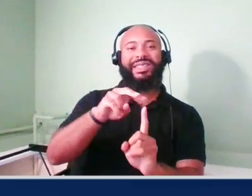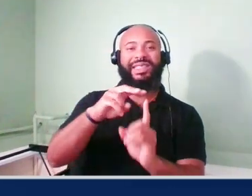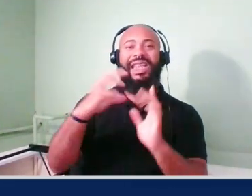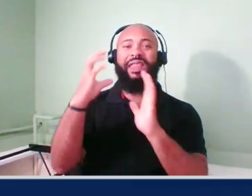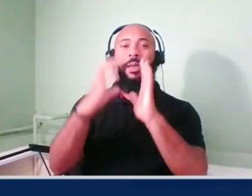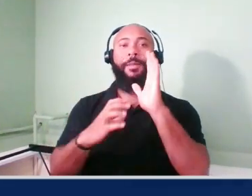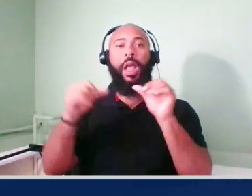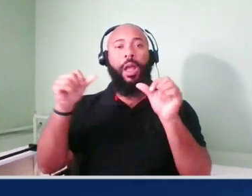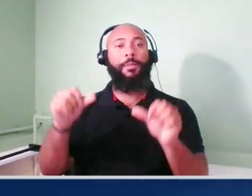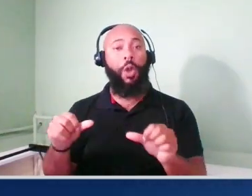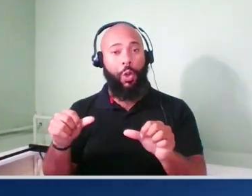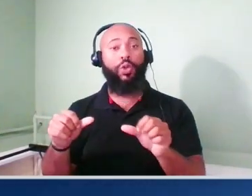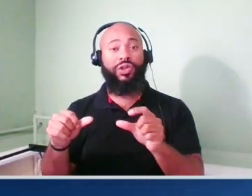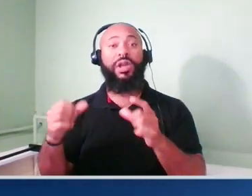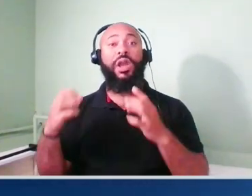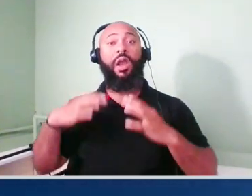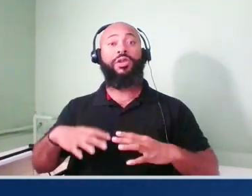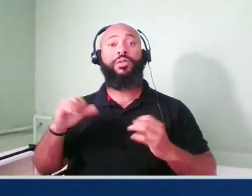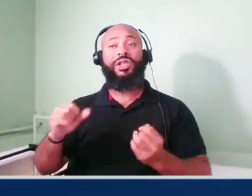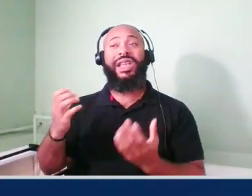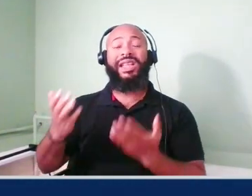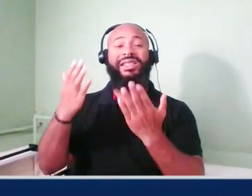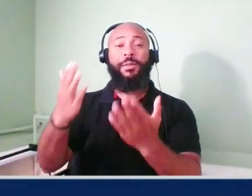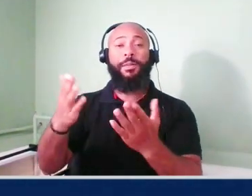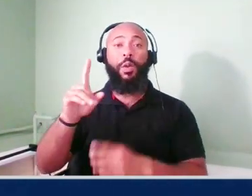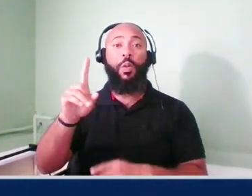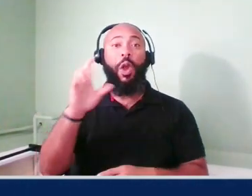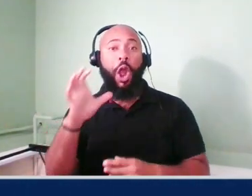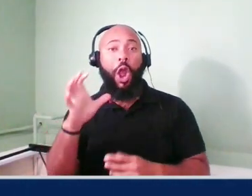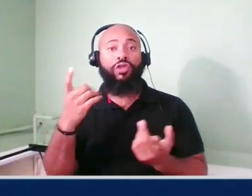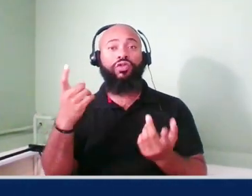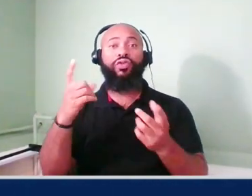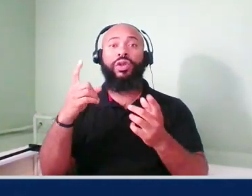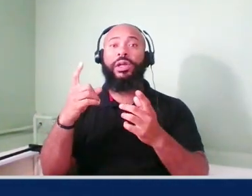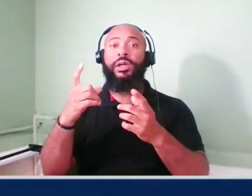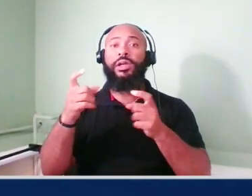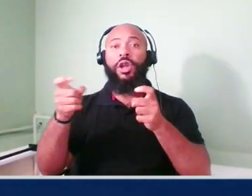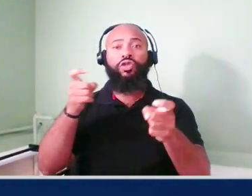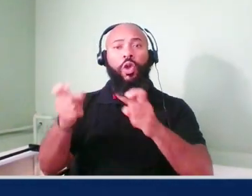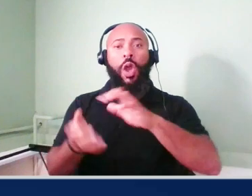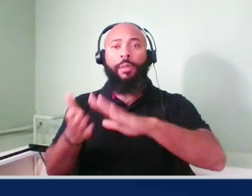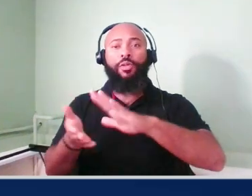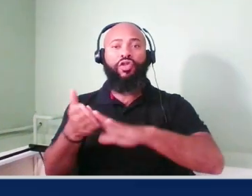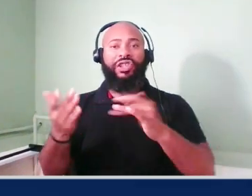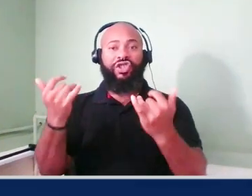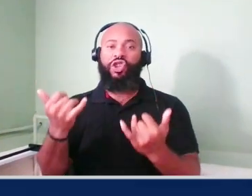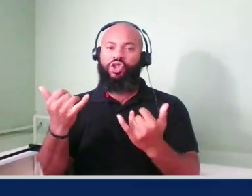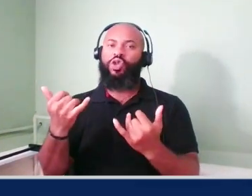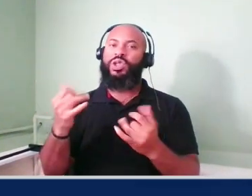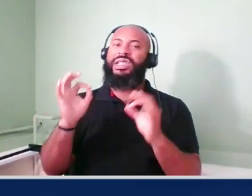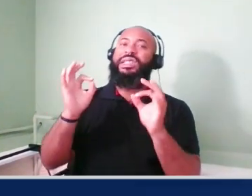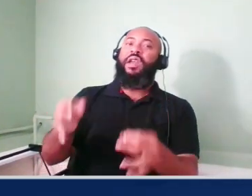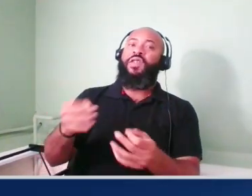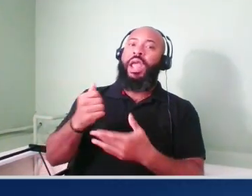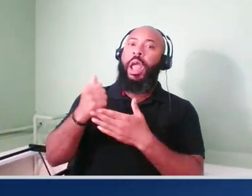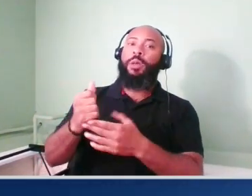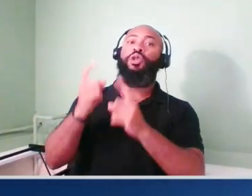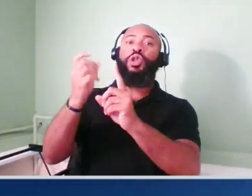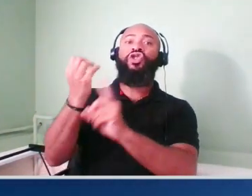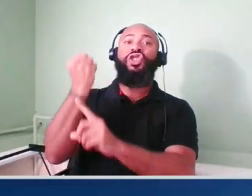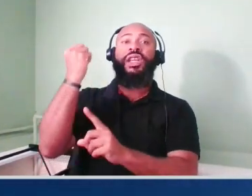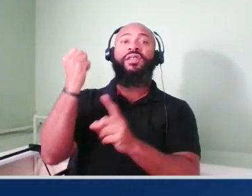can submit 100 control operations concurrently, which definitely helps them achieve the control objectives faster, and in